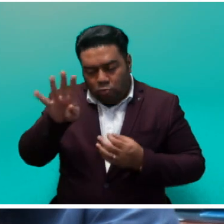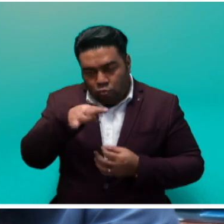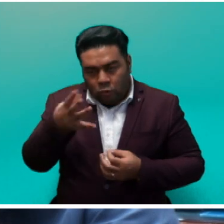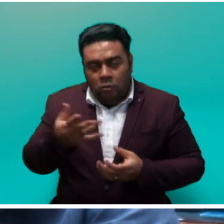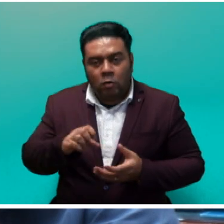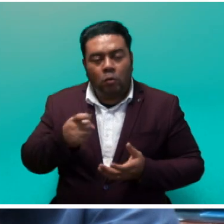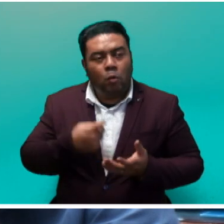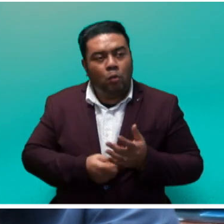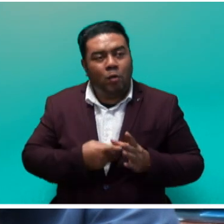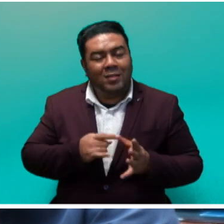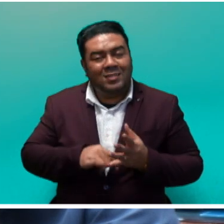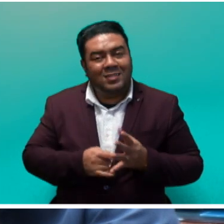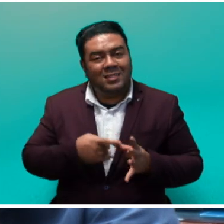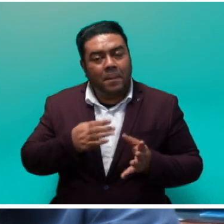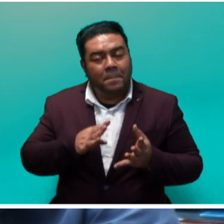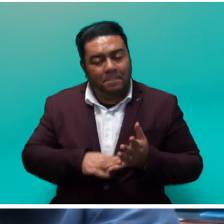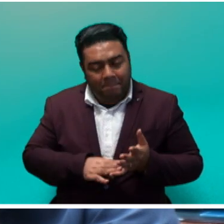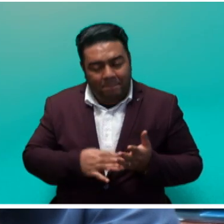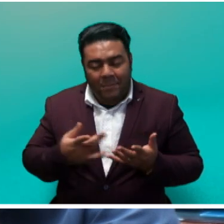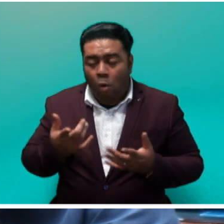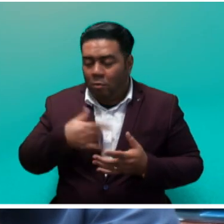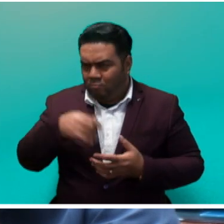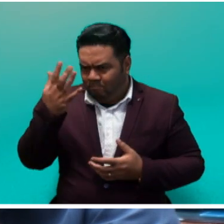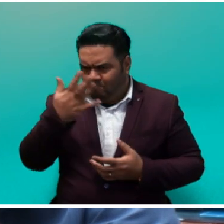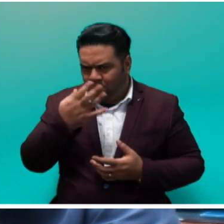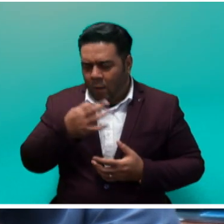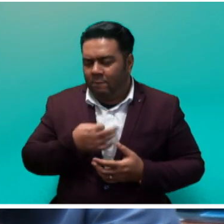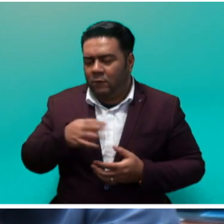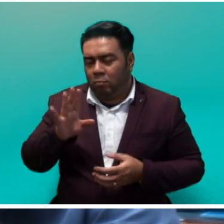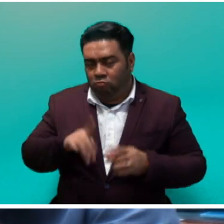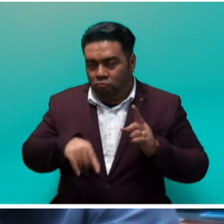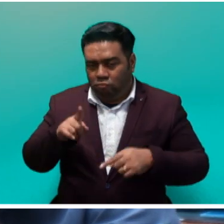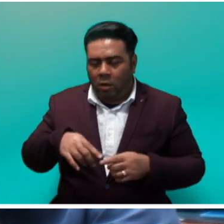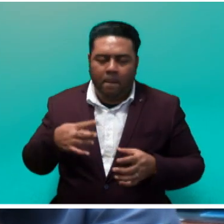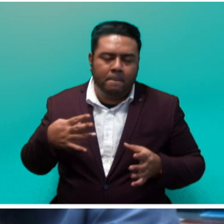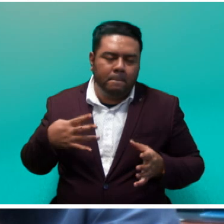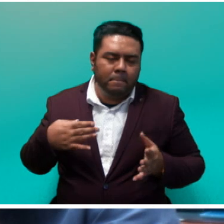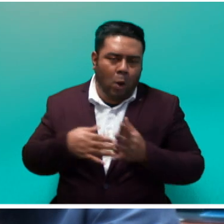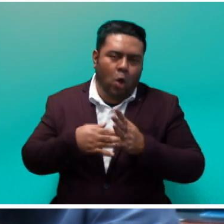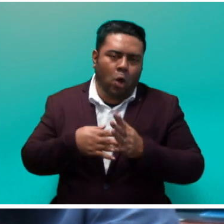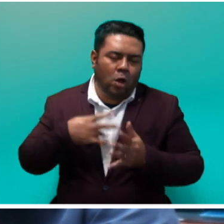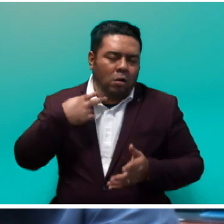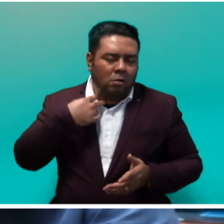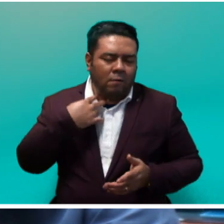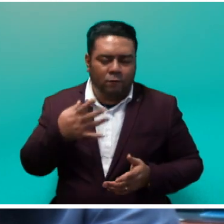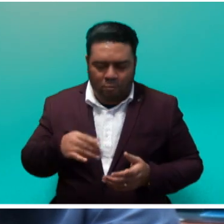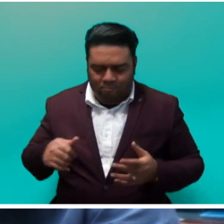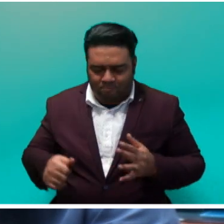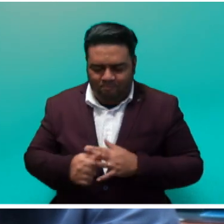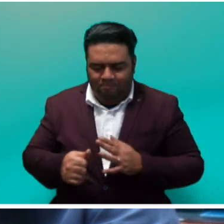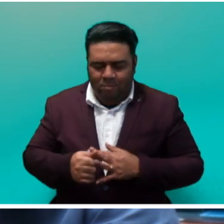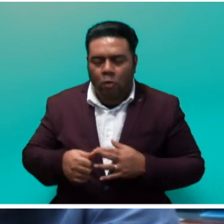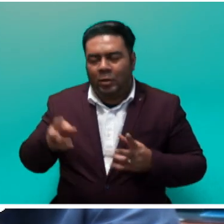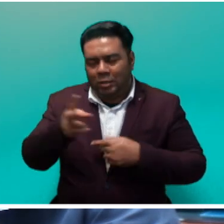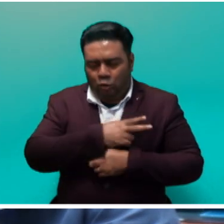ransomware, and phishing scams. All emails that are suspicious or present anomalies are blocked or mitigated in terms of securities in real